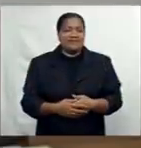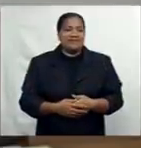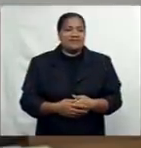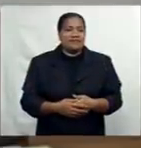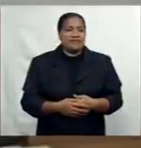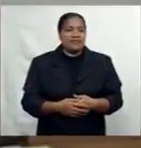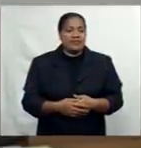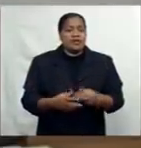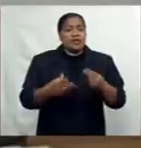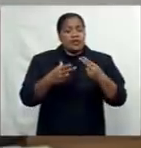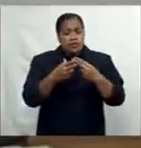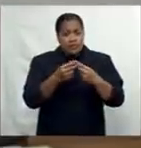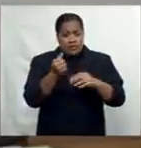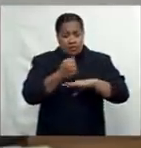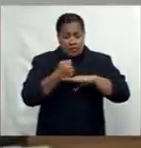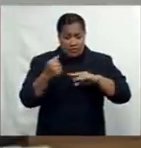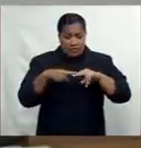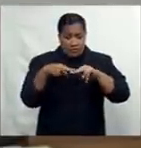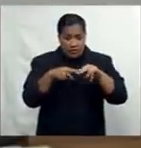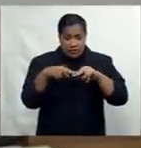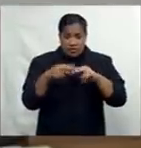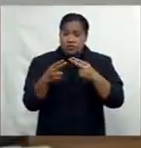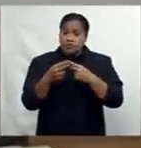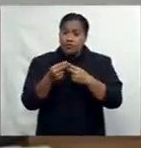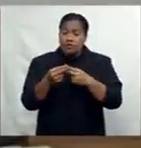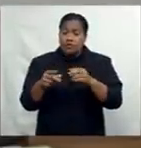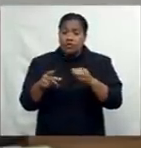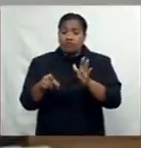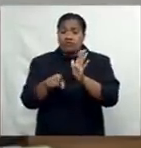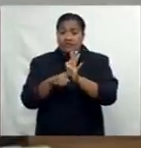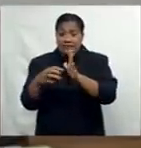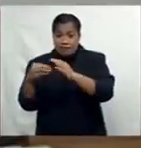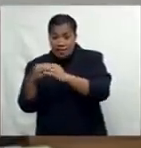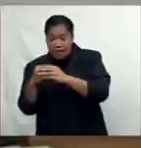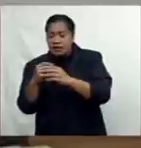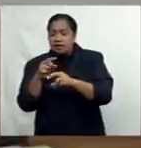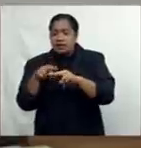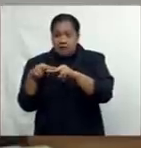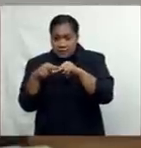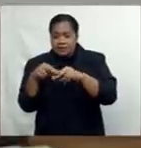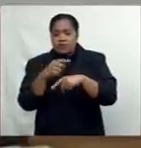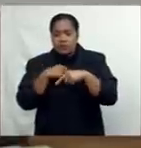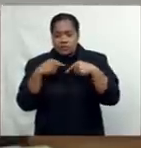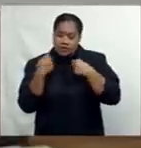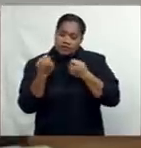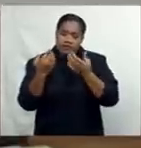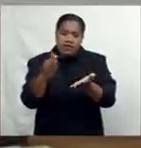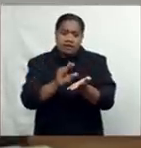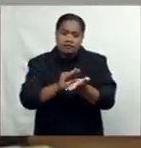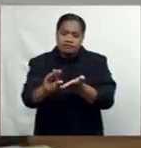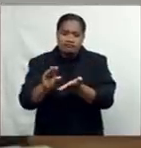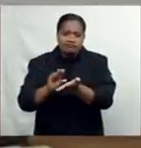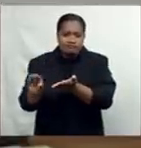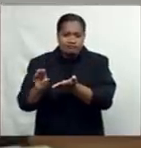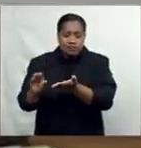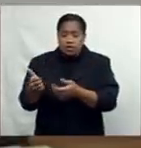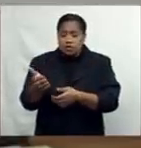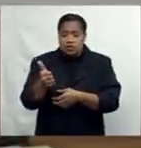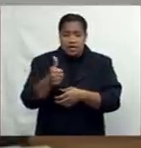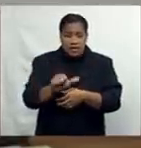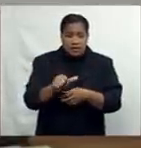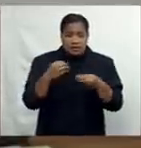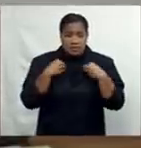Reserve Bank, we are providing funding. So for the next 2 years, any business that lists will be paying their monthly fee